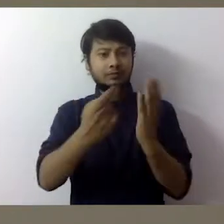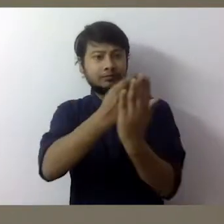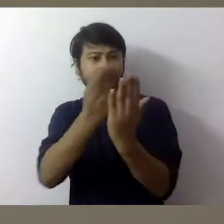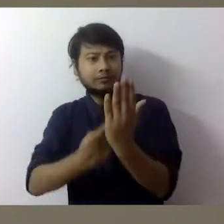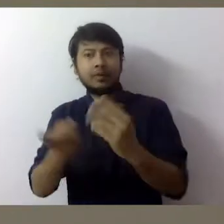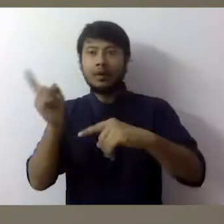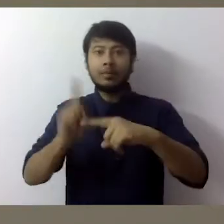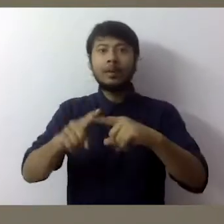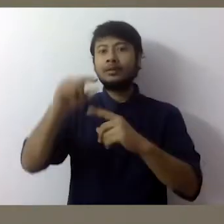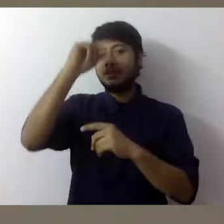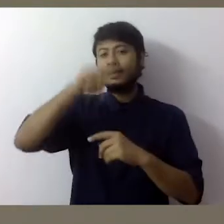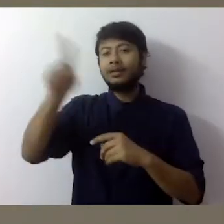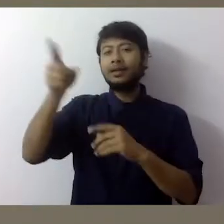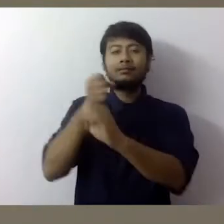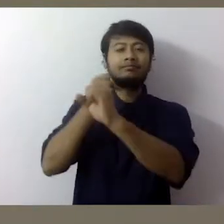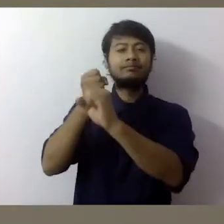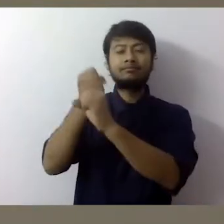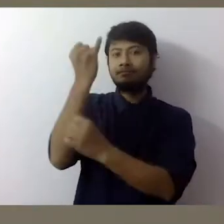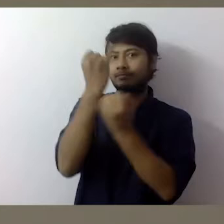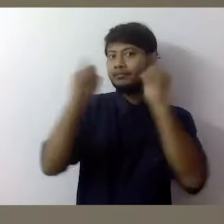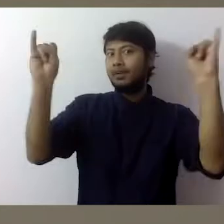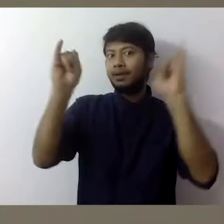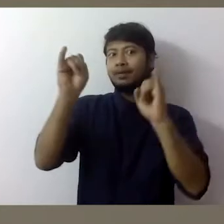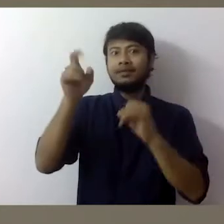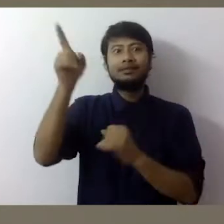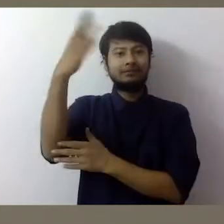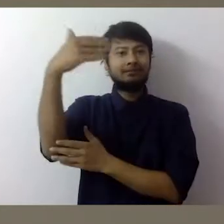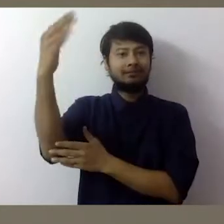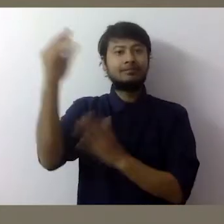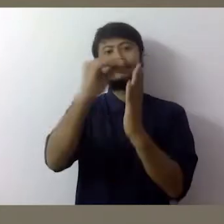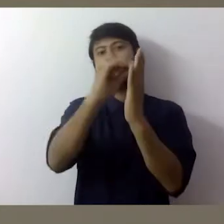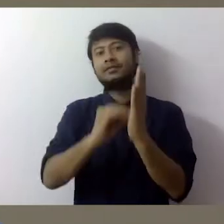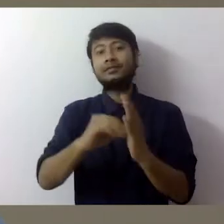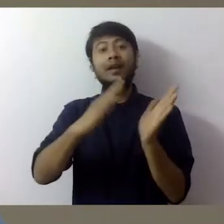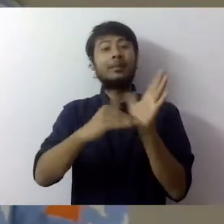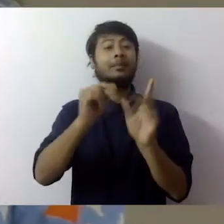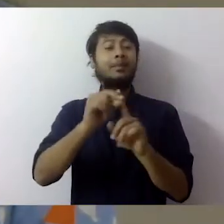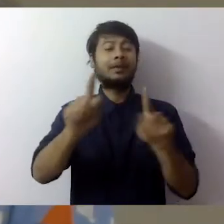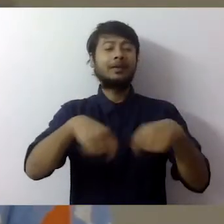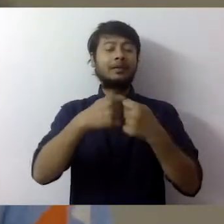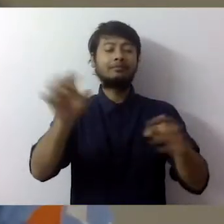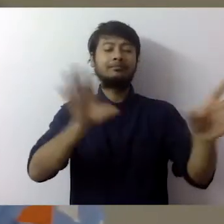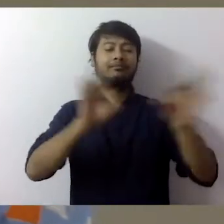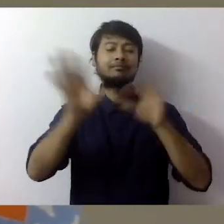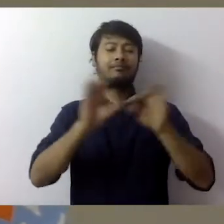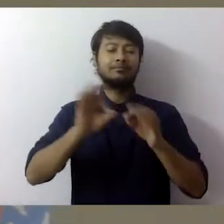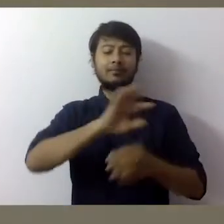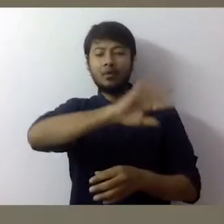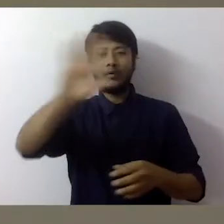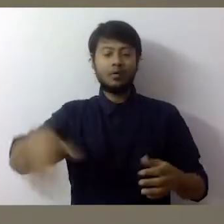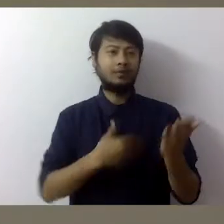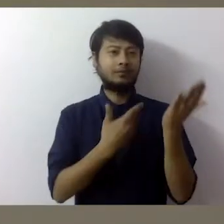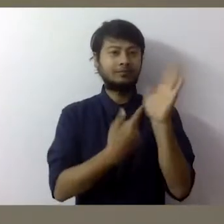prides itself on having one of the largest collections of popular visual culture in India. We have heard of the importance